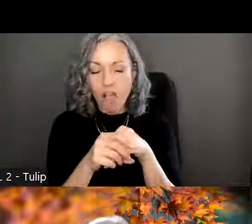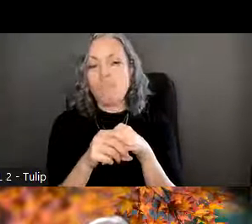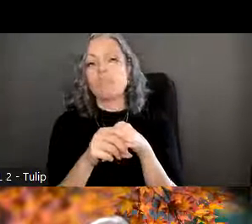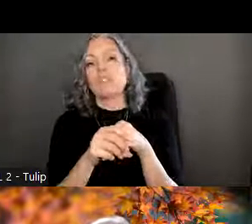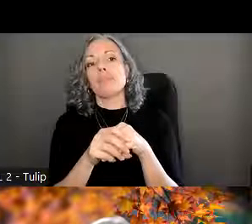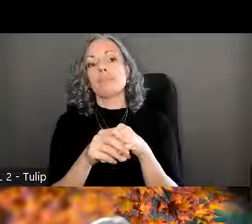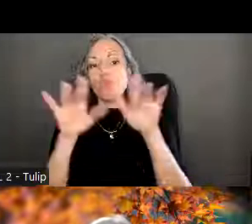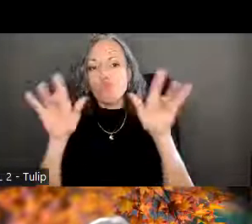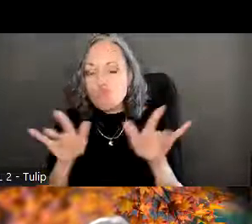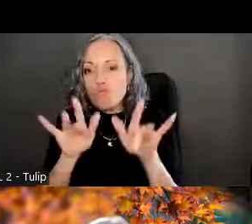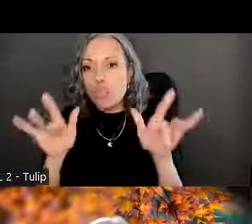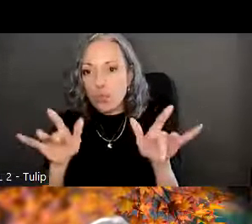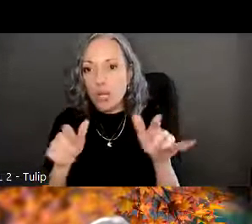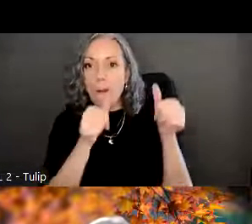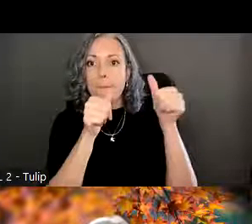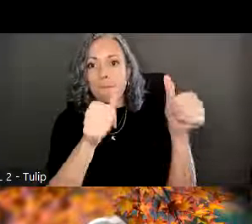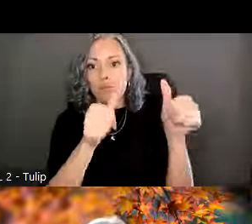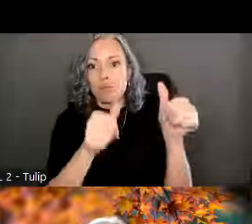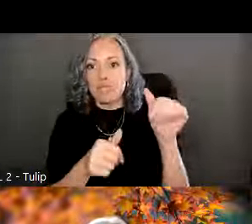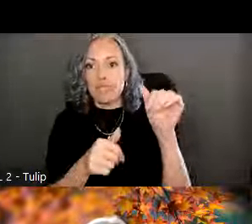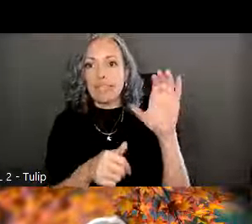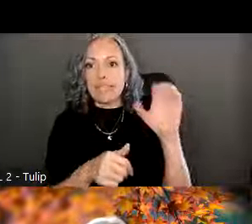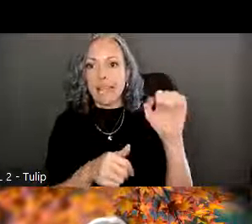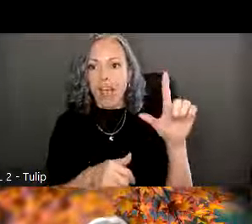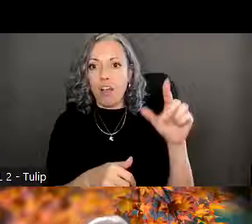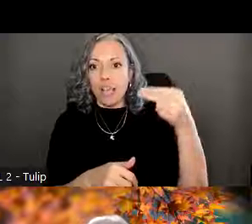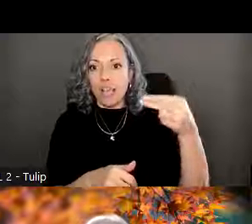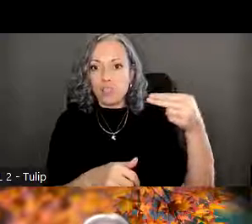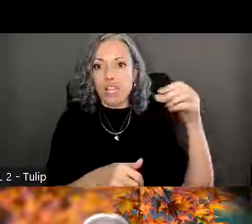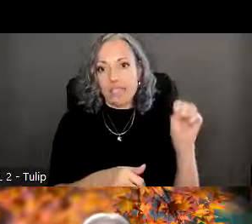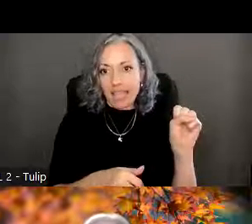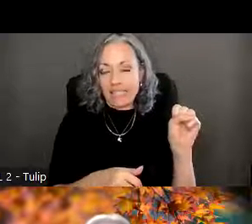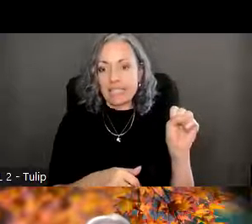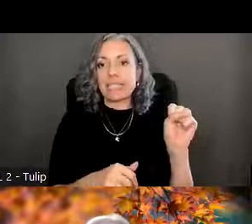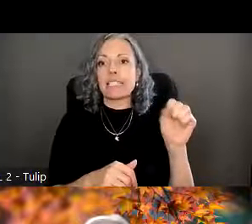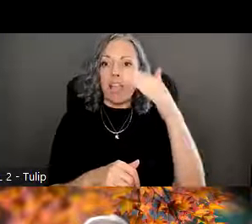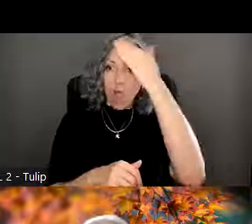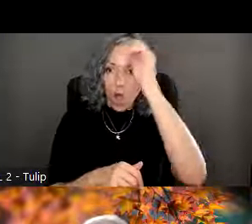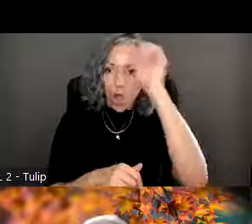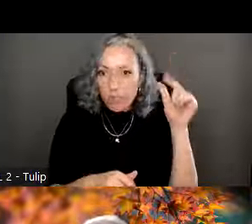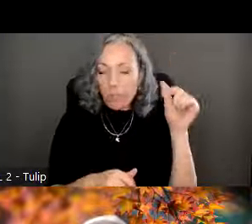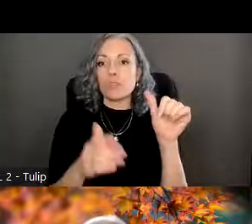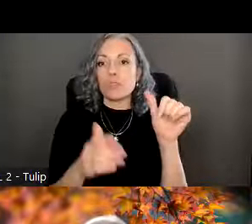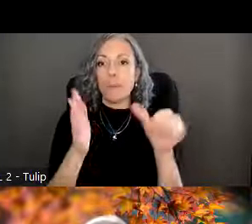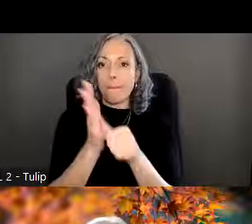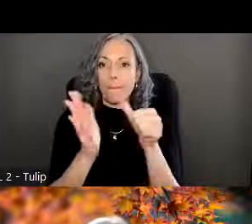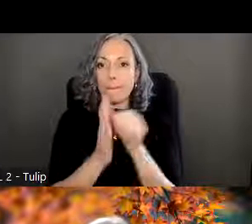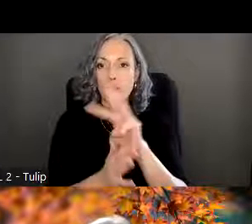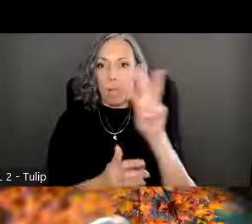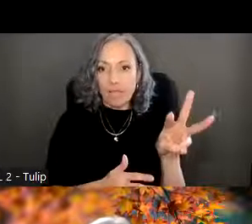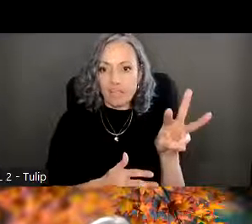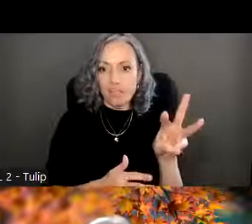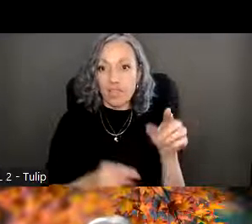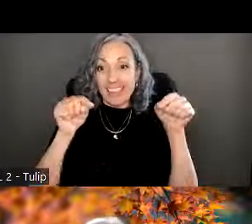of this will be posted on the Cal HHS Alzheimer's Disease and Related Disorders webpage after this webinar.